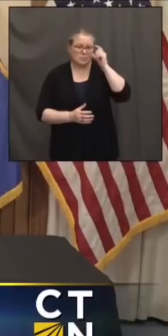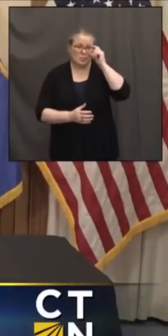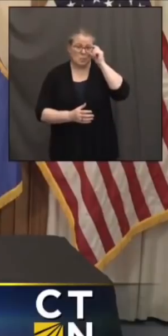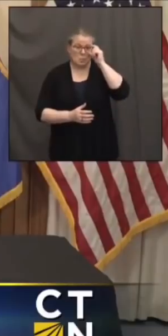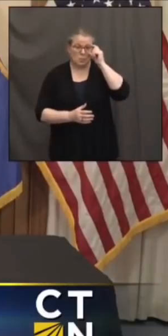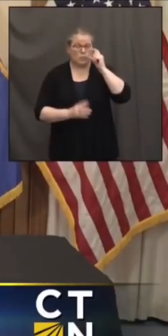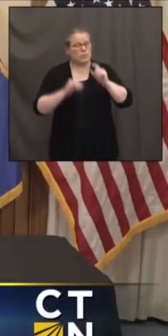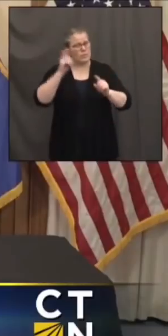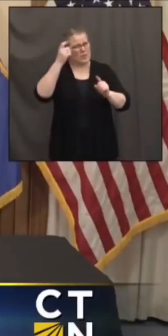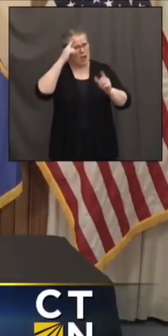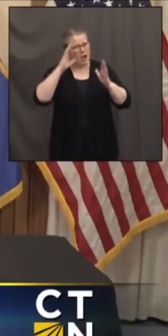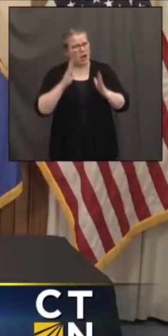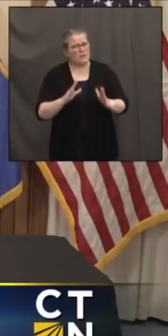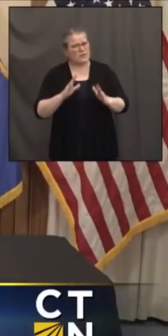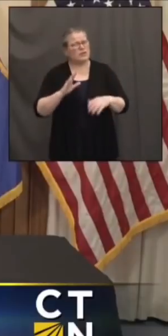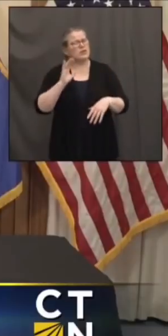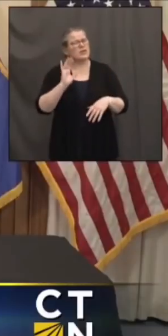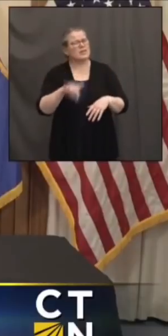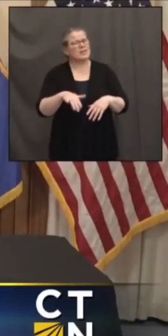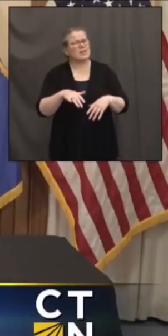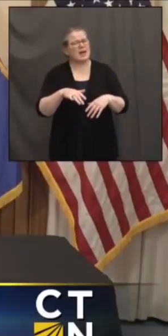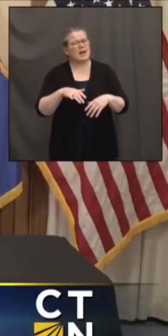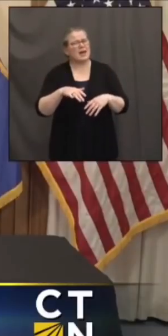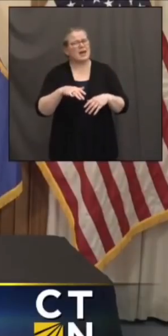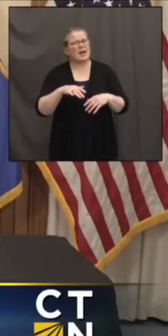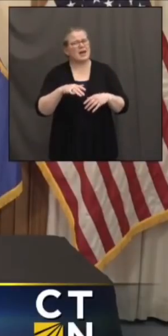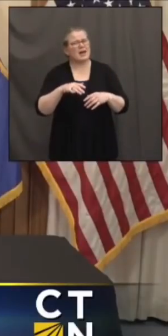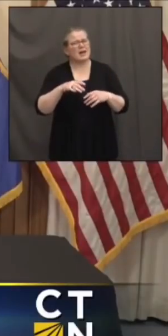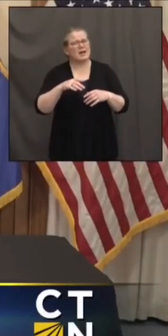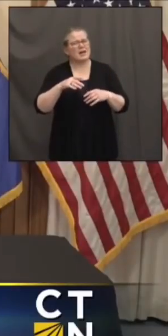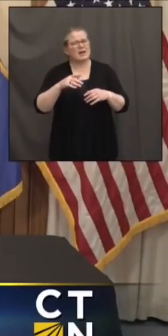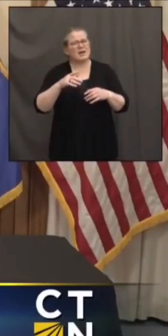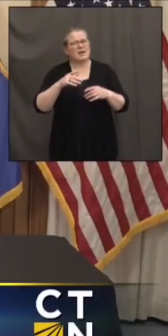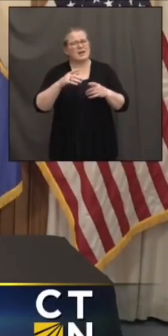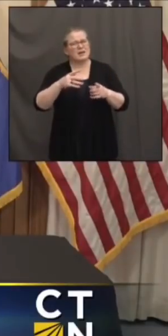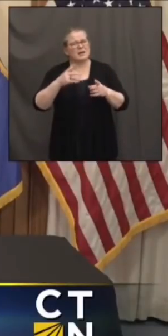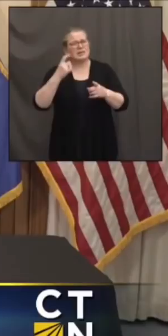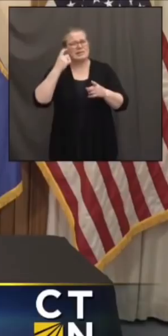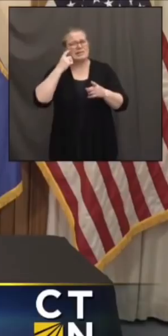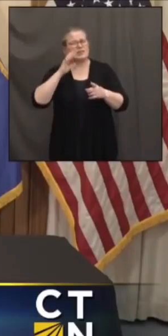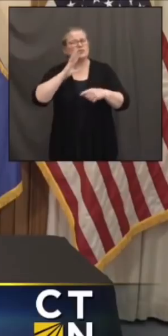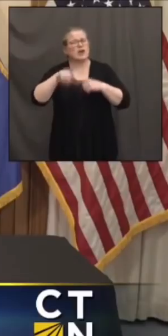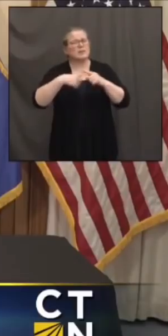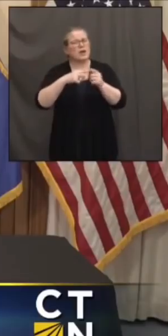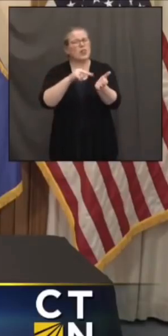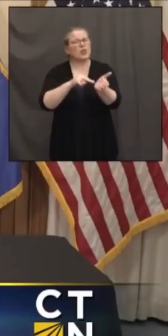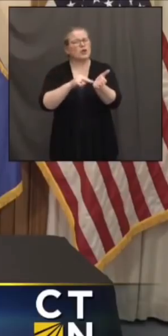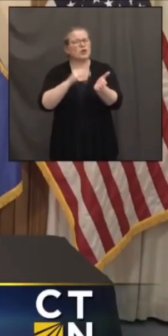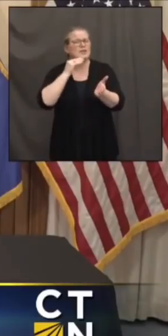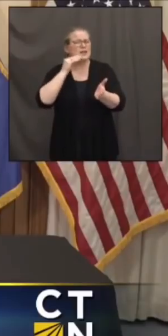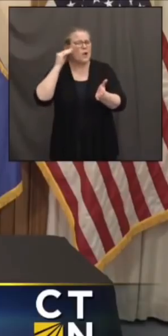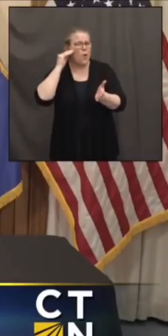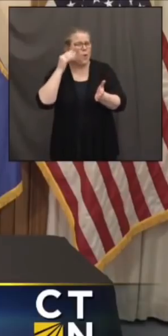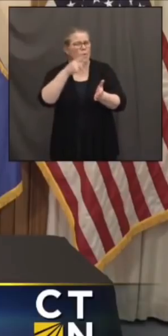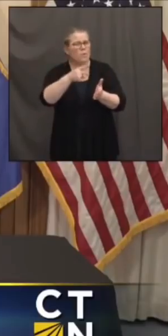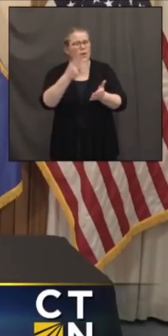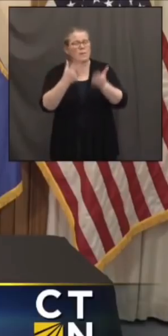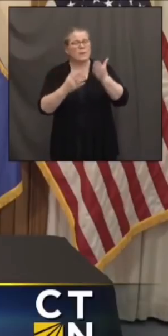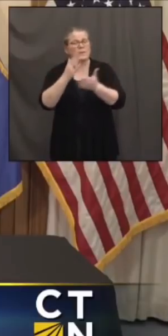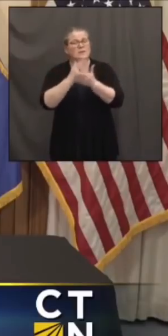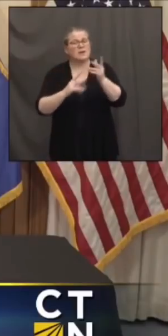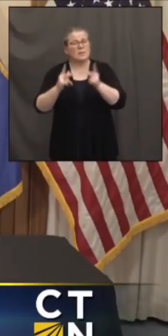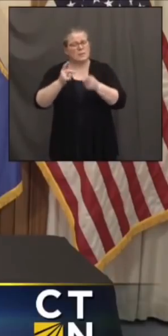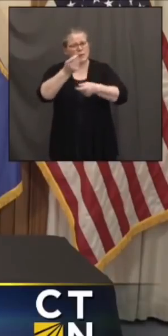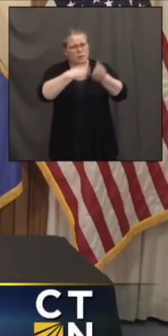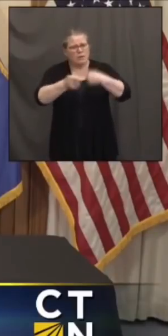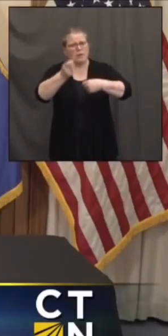bit more on this leaky vessel analogy you used regarding the nursing home population, and